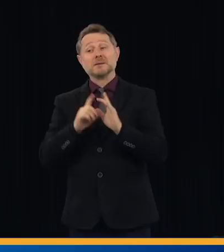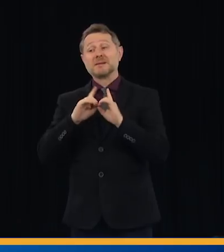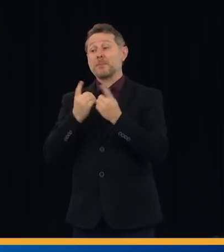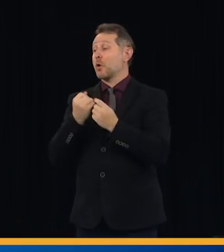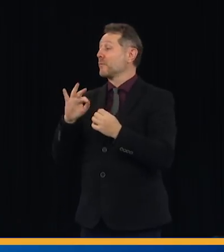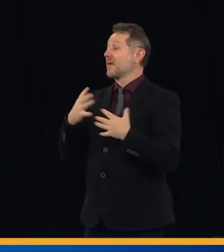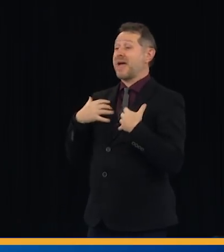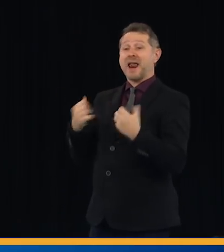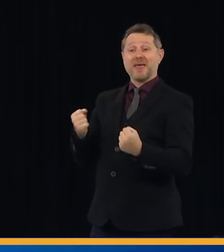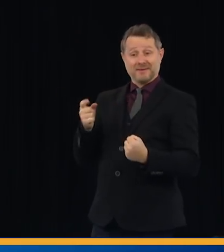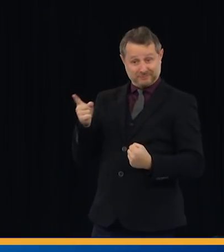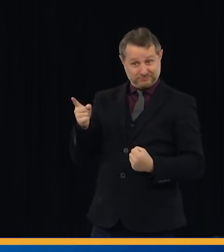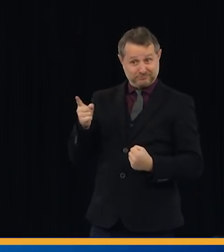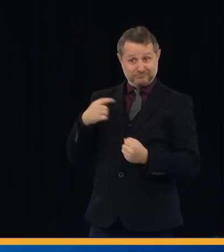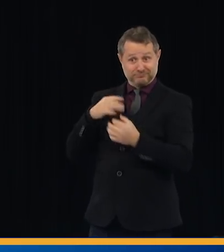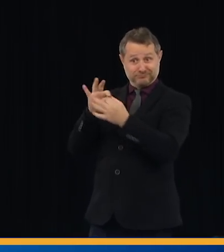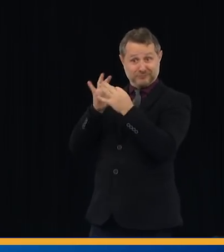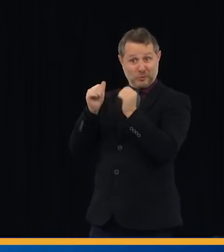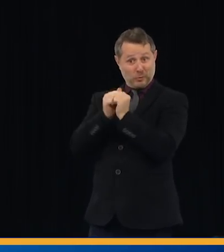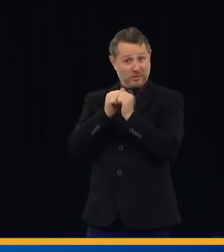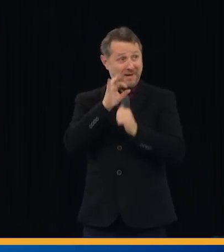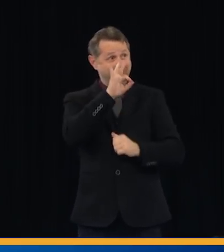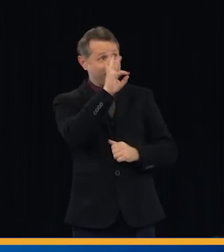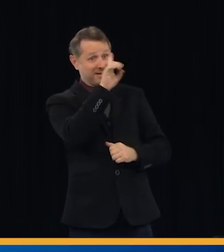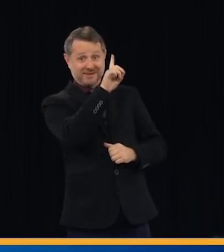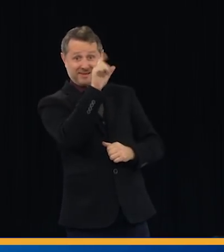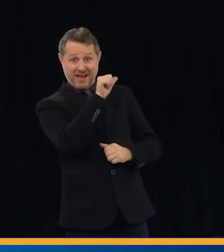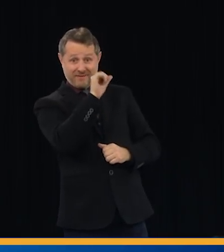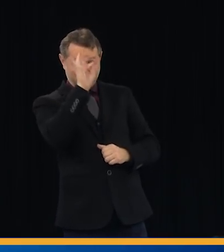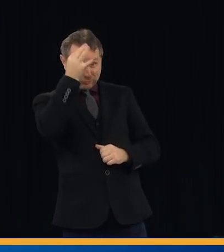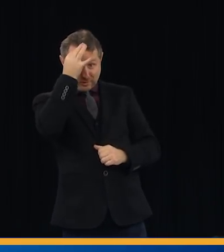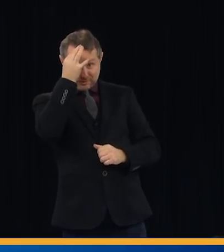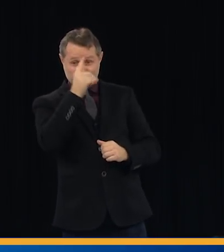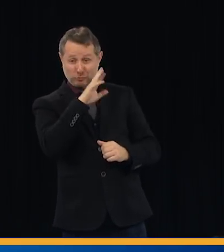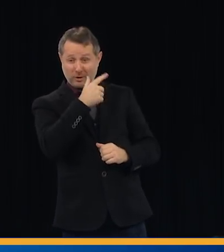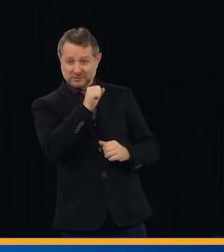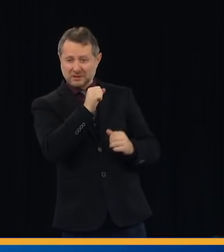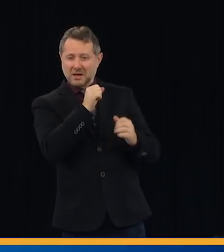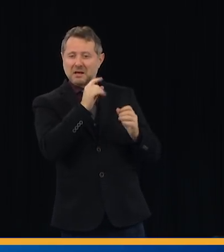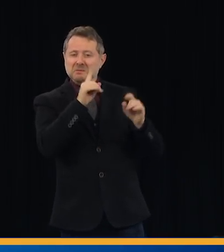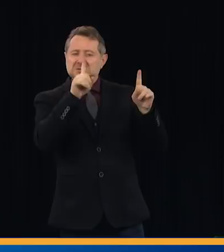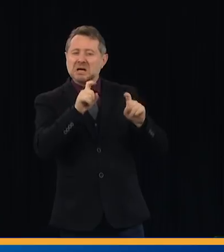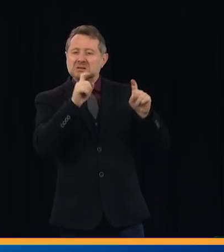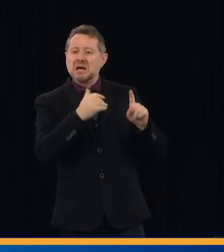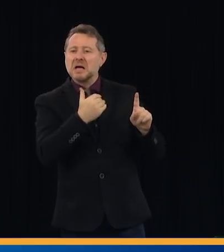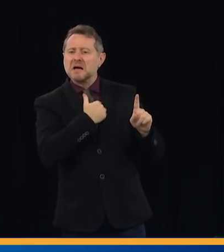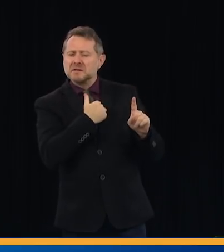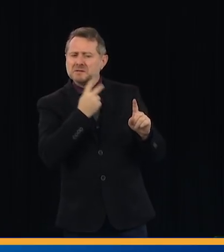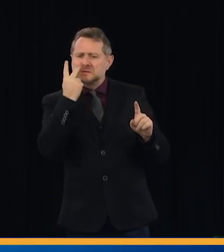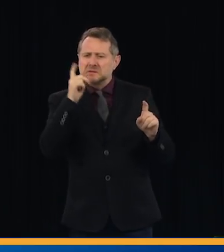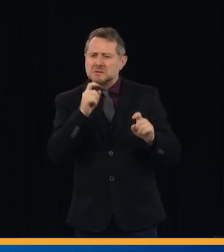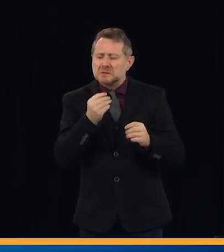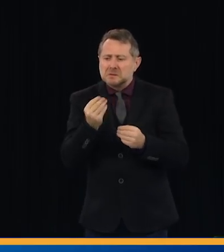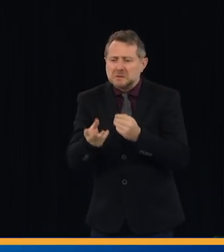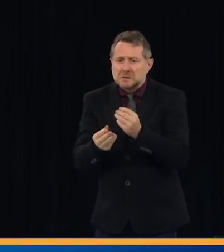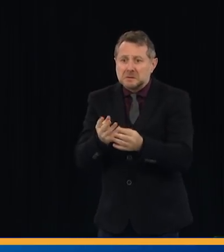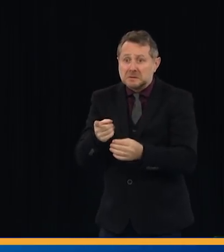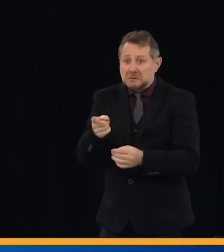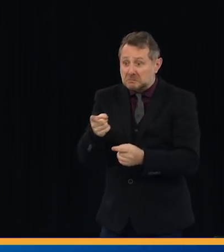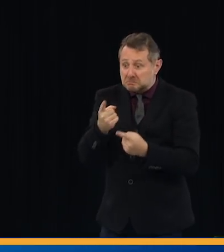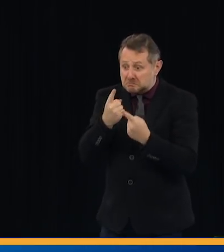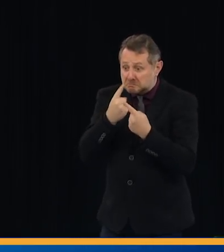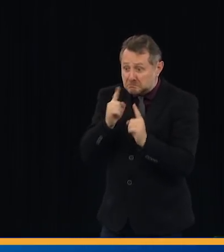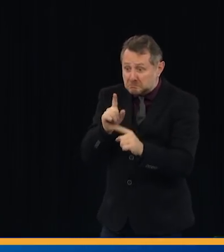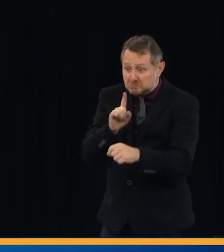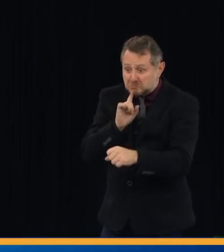test, where we can test individuals to see if they were in fact infected